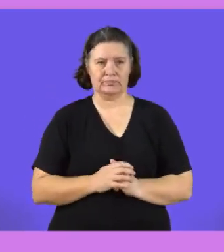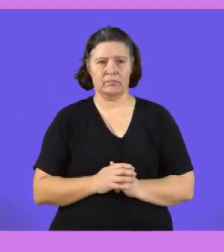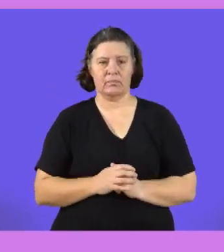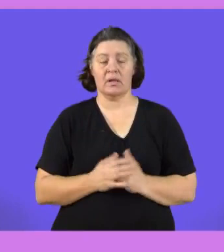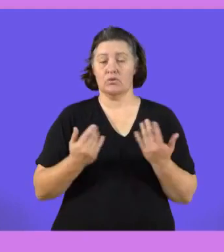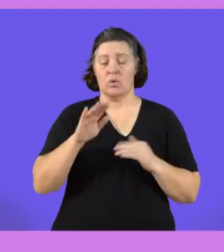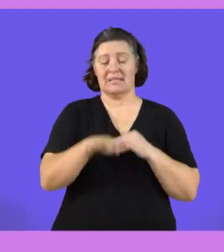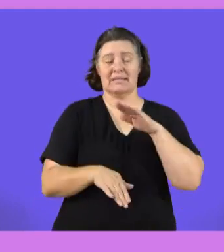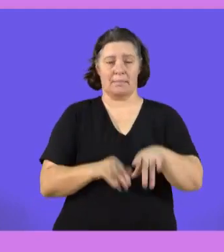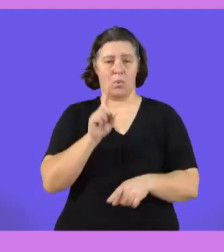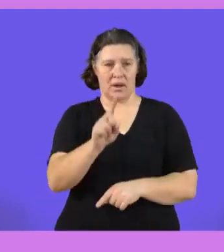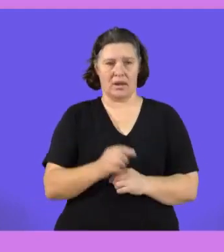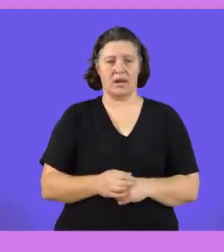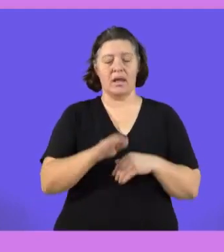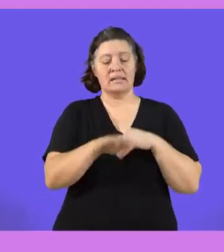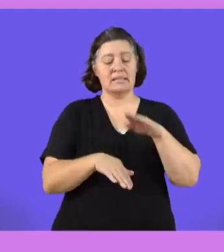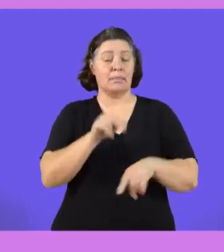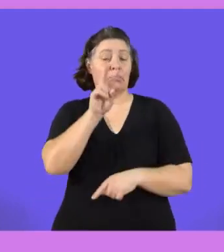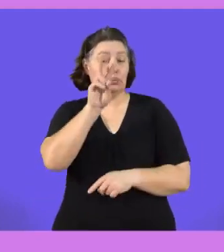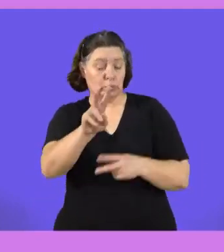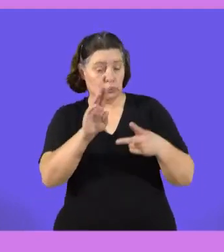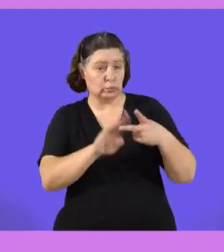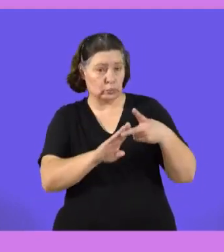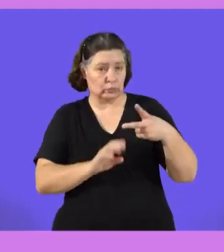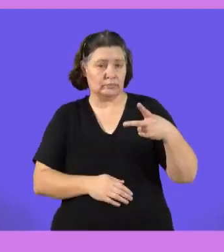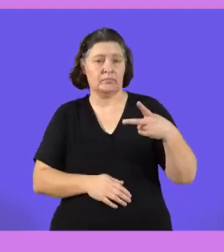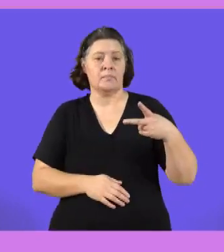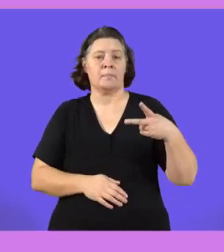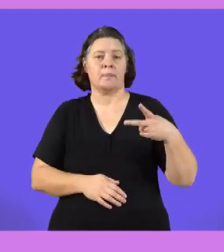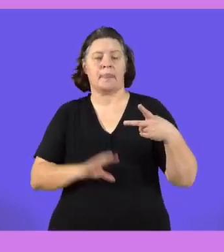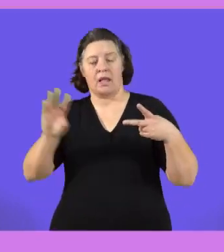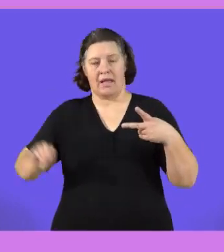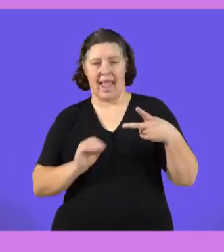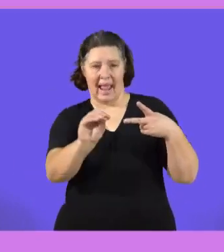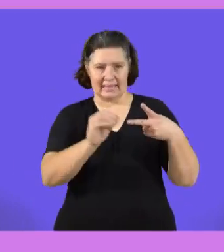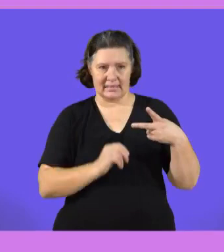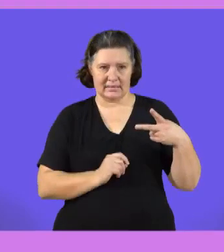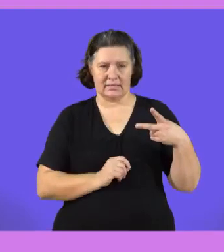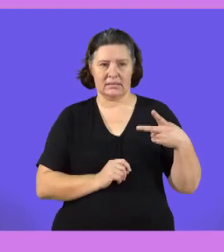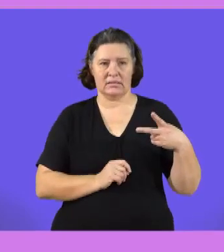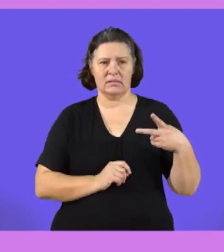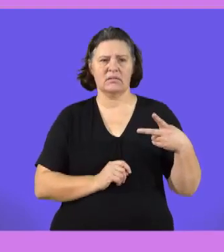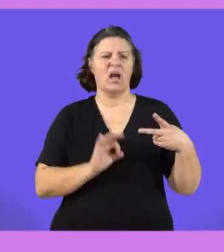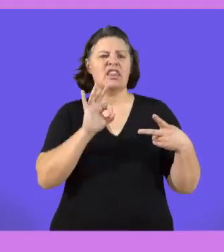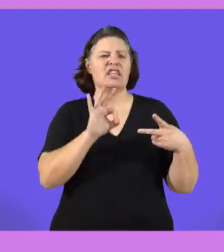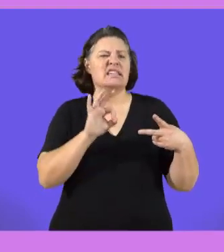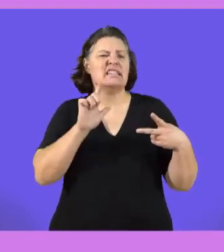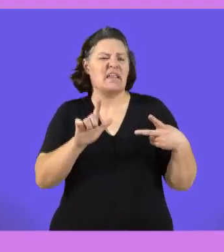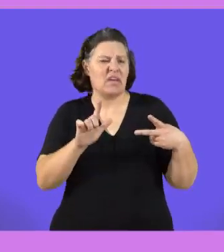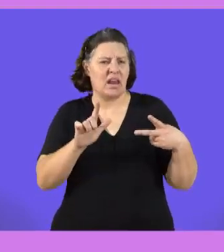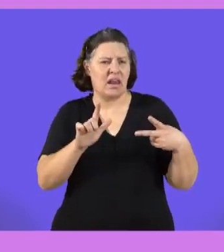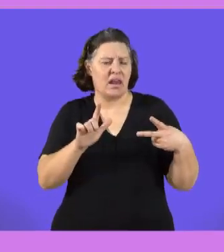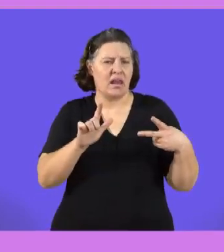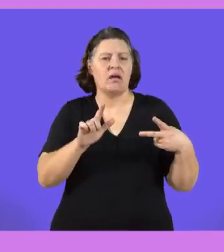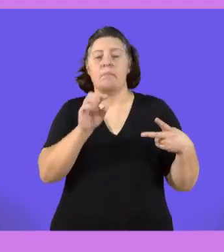step 1. Step number 2, I'm going to substitute into this formula now. So I want to know what is this 37 degrees Celsius as degrees